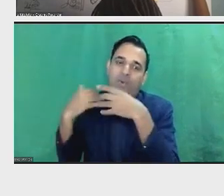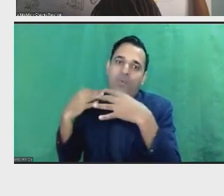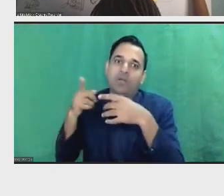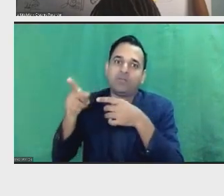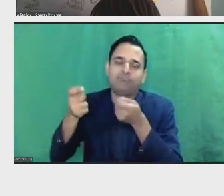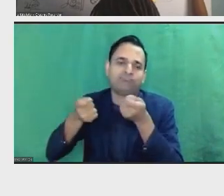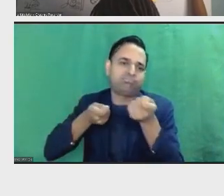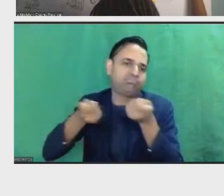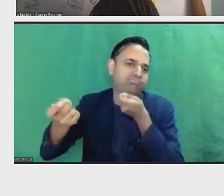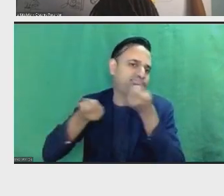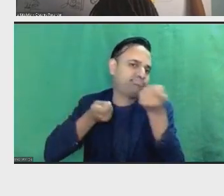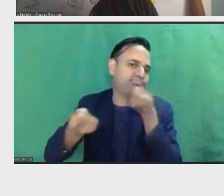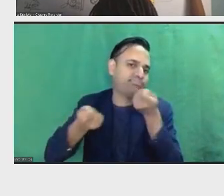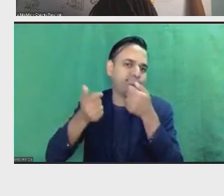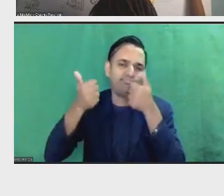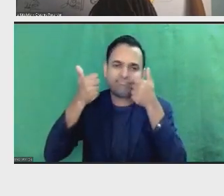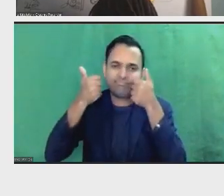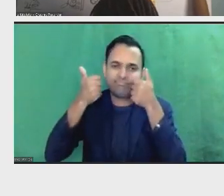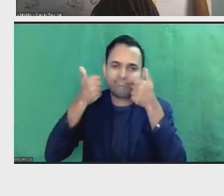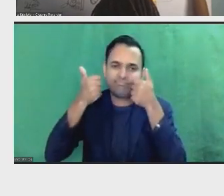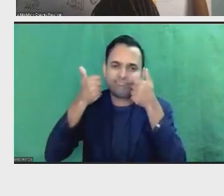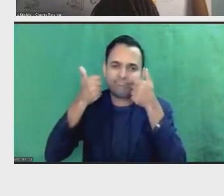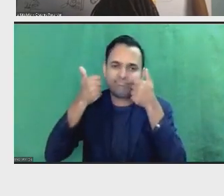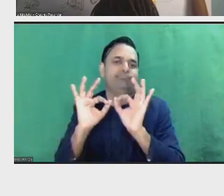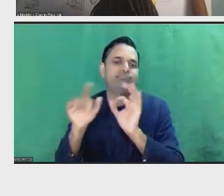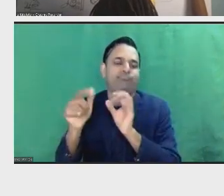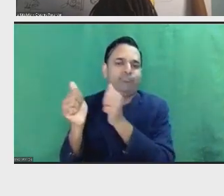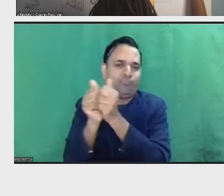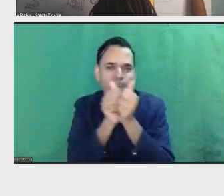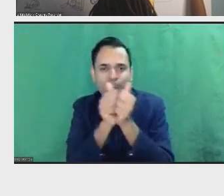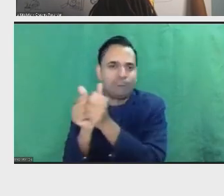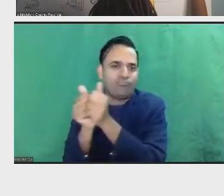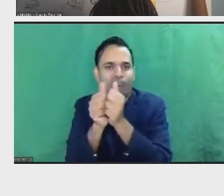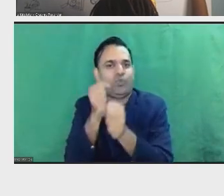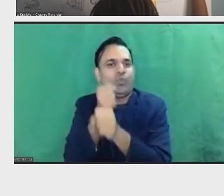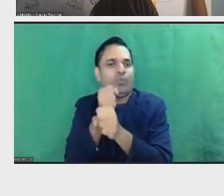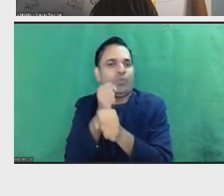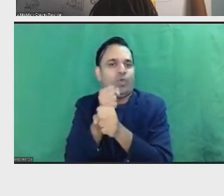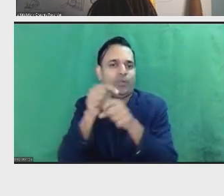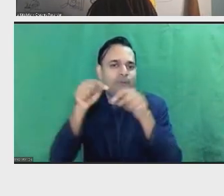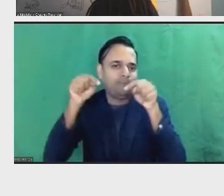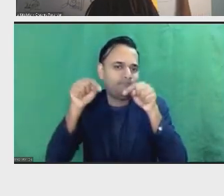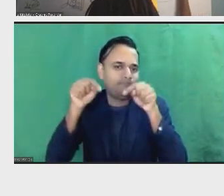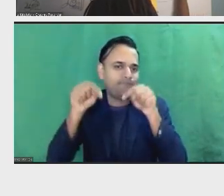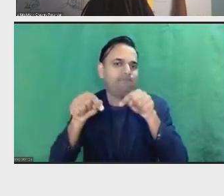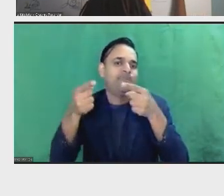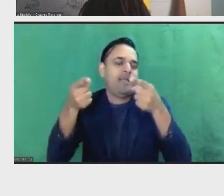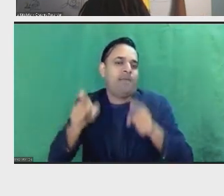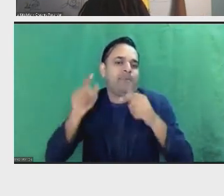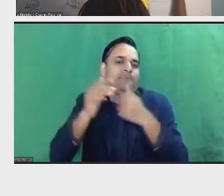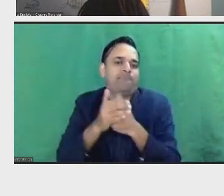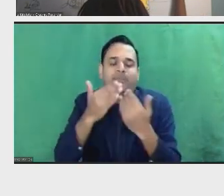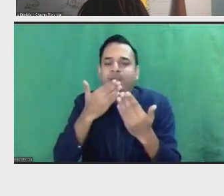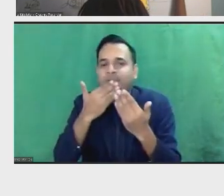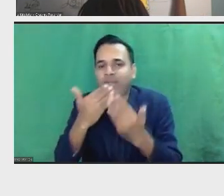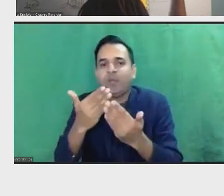on this, Pamela, that we made this happen. So thank you so much for your support to really visualizing and coming through,